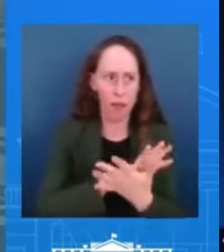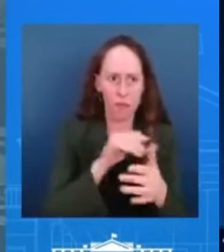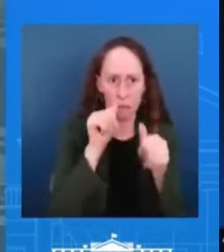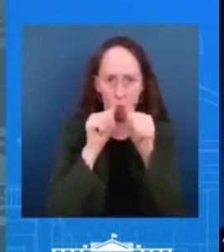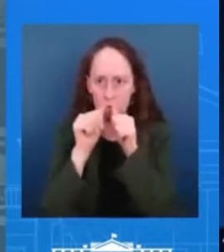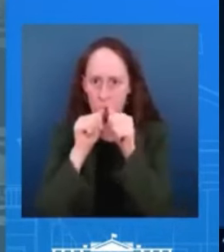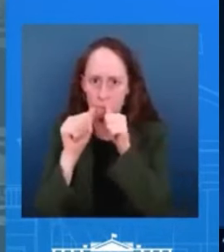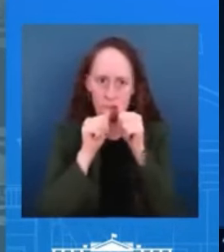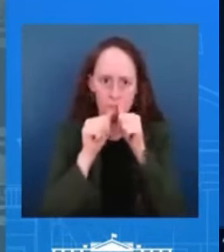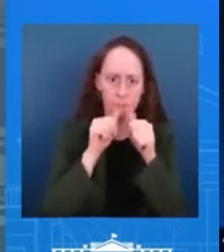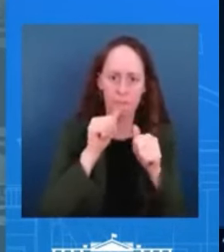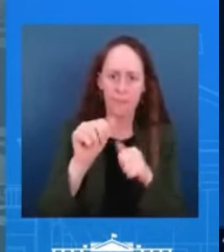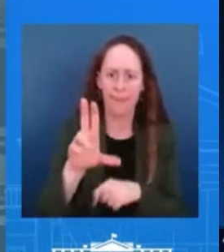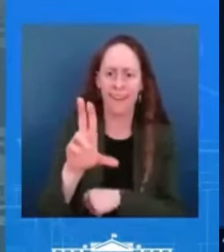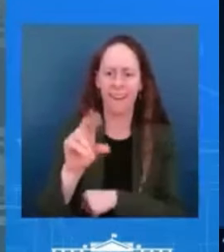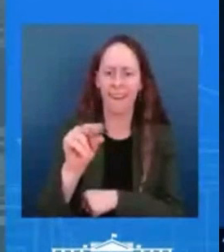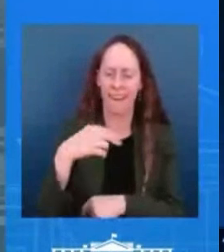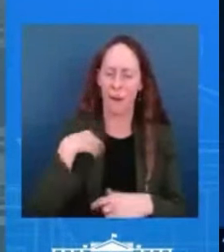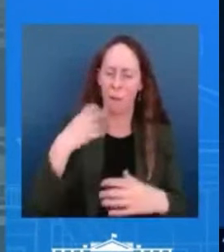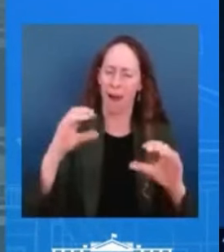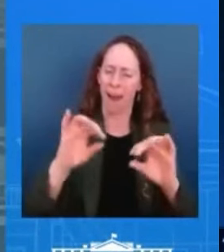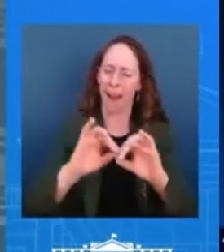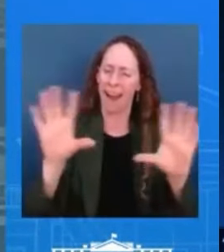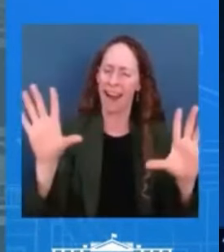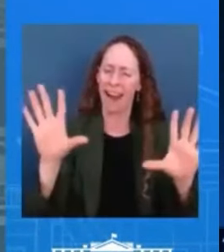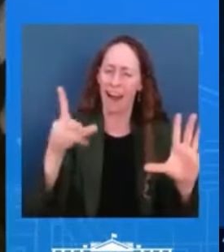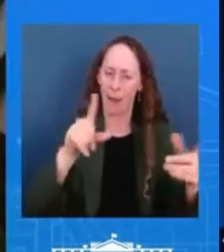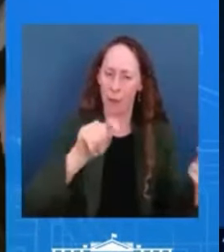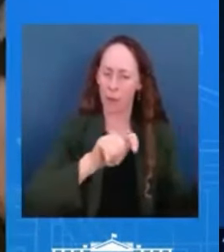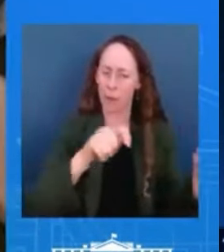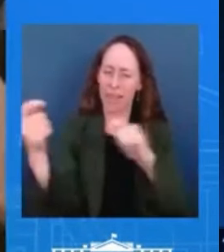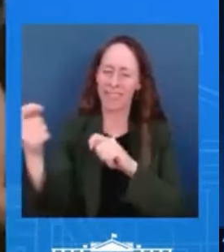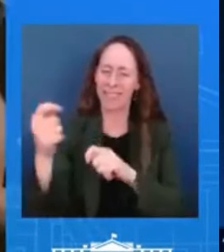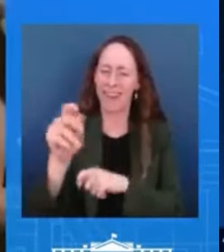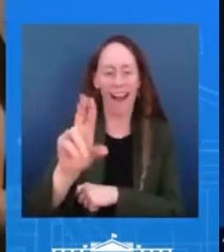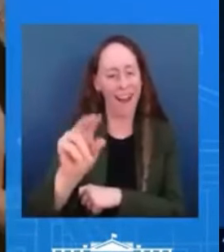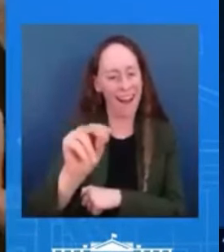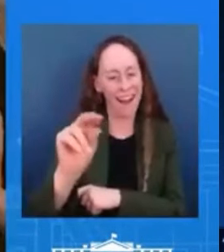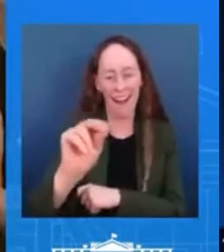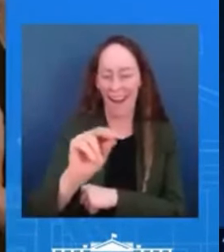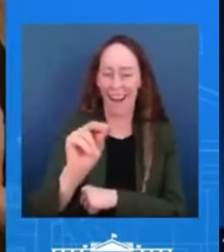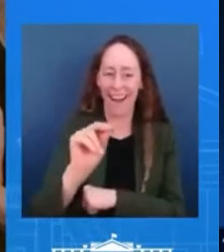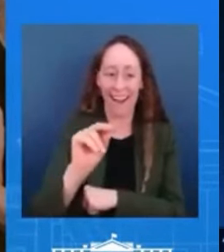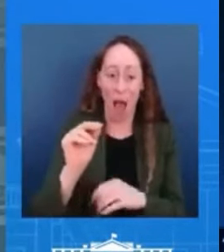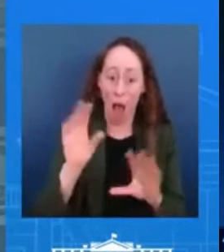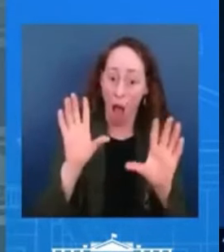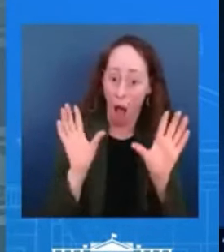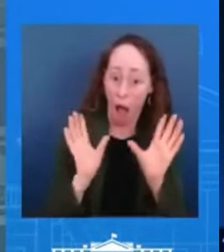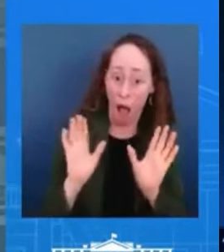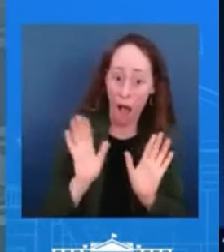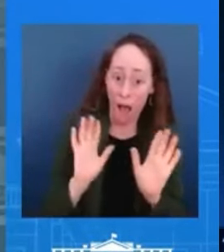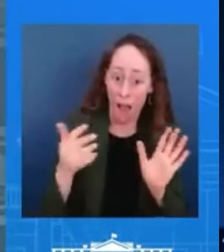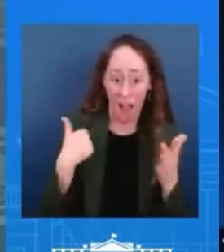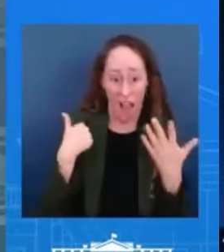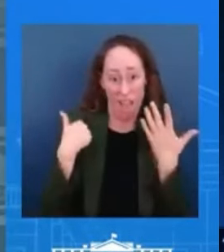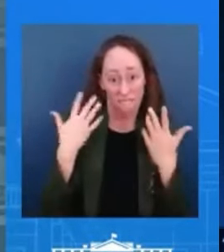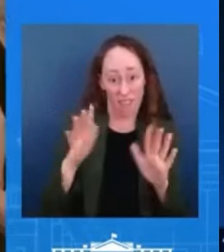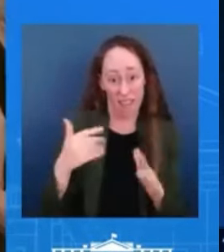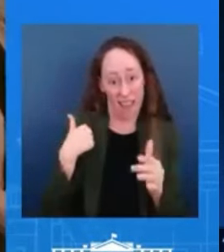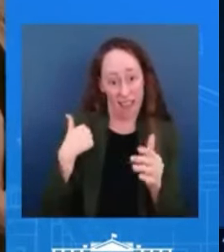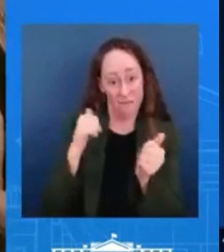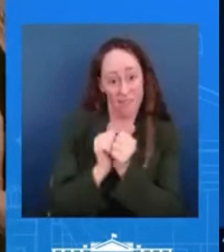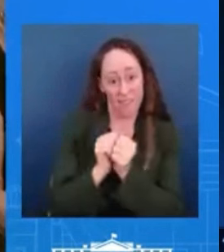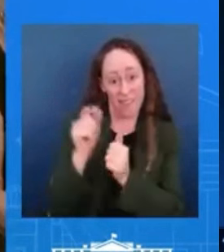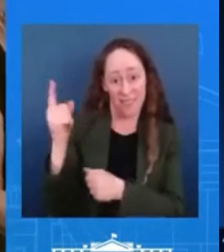Wait, no. You can't. Well, okay. I've been with President Biden for 5 years. Are you going to let me answer the question? Would you at least admit